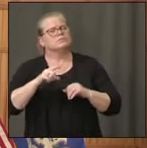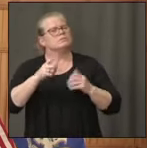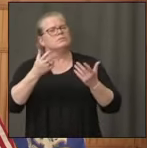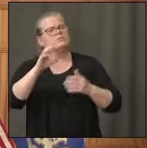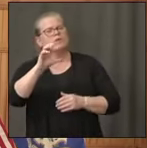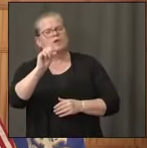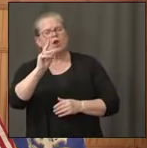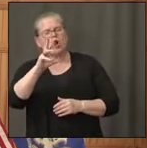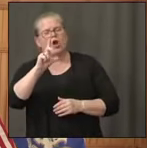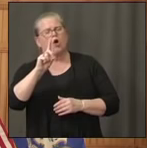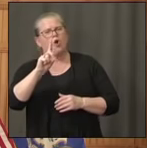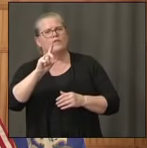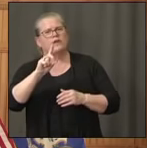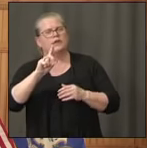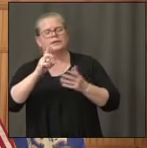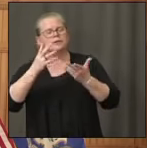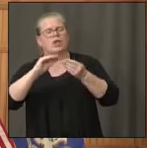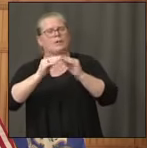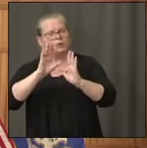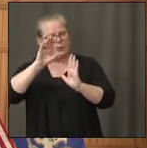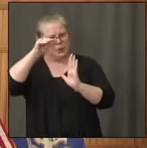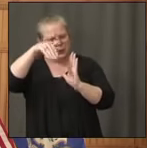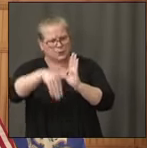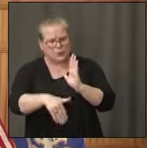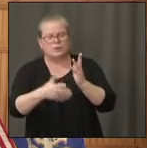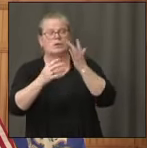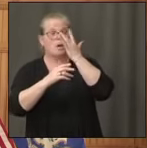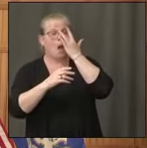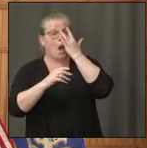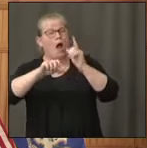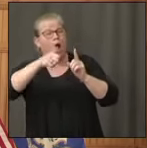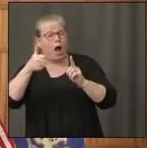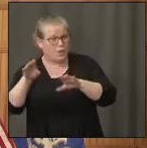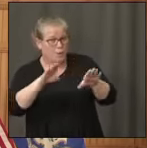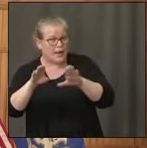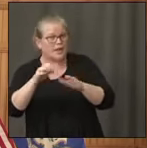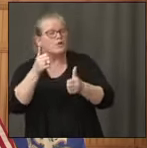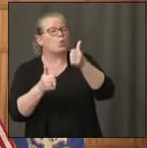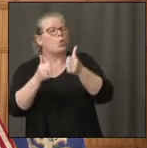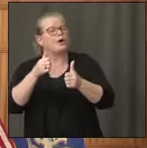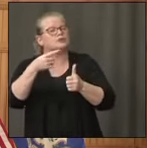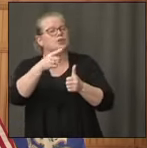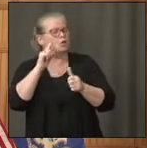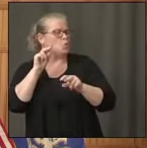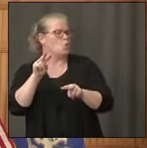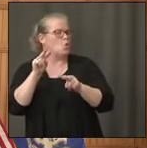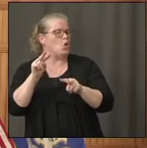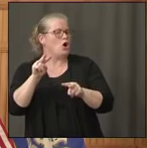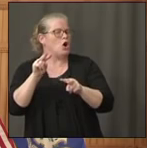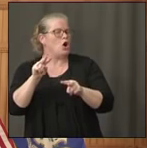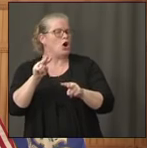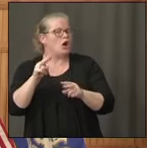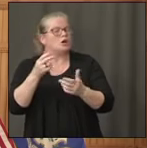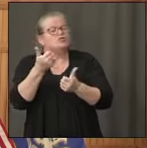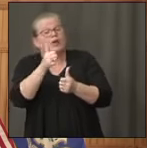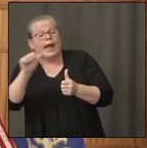behaviors are you keeping an eye on? Like, what are the potential triggers that you're worried about that could kind of roll back the state's progress on this?